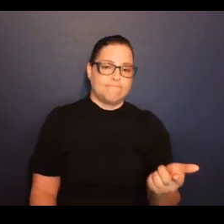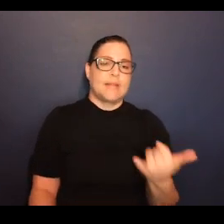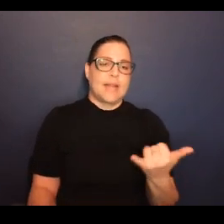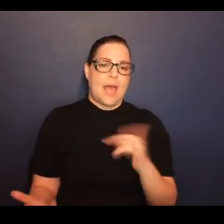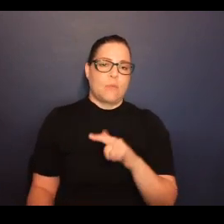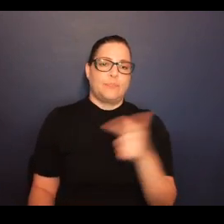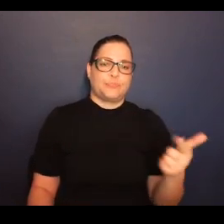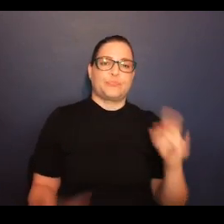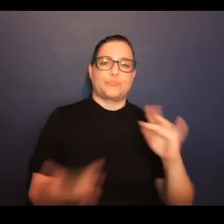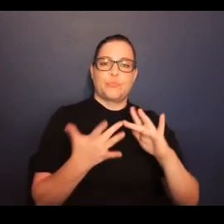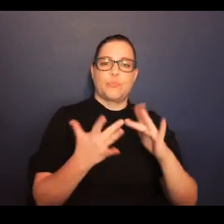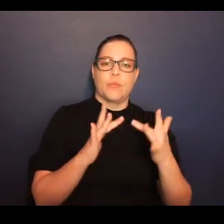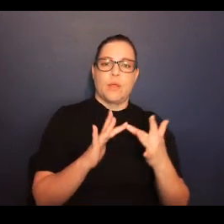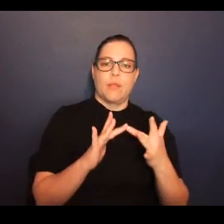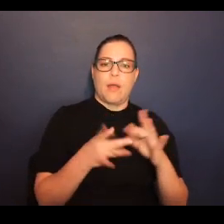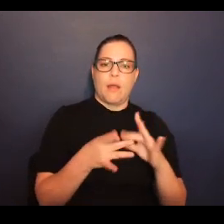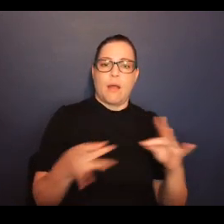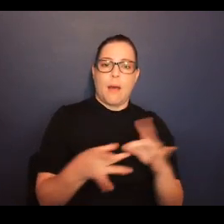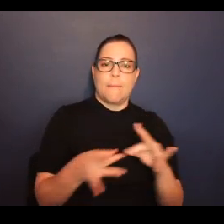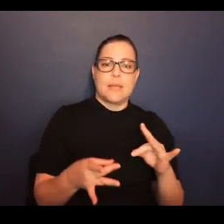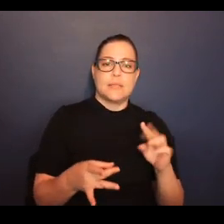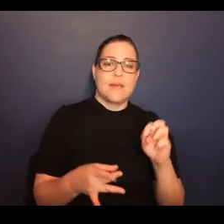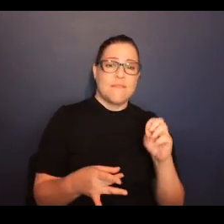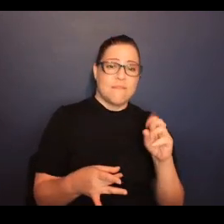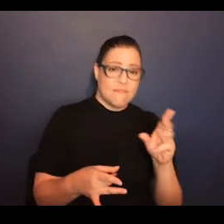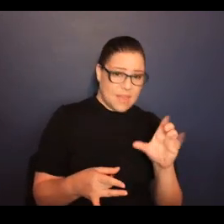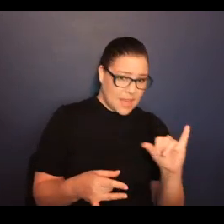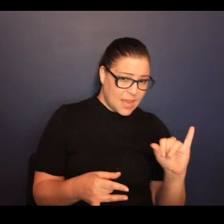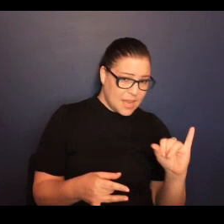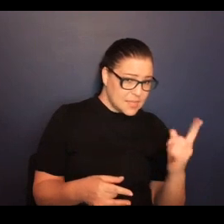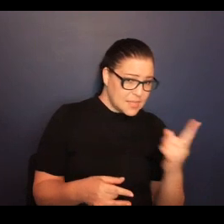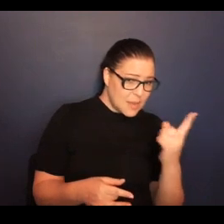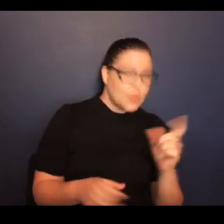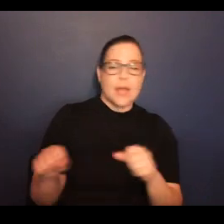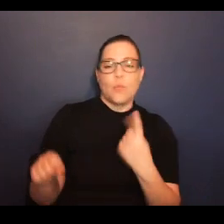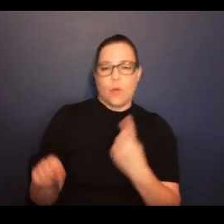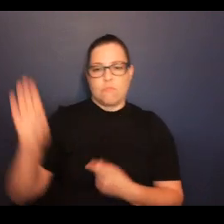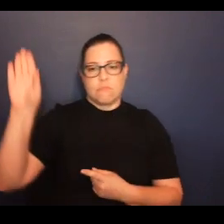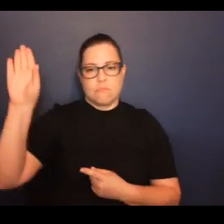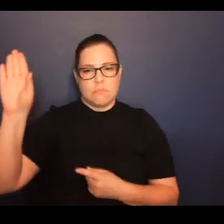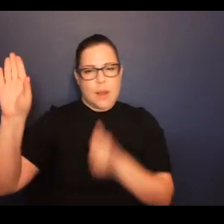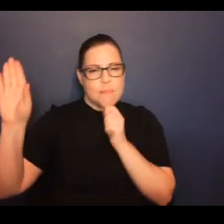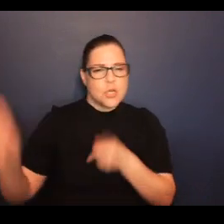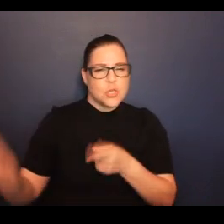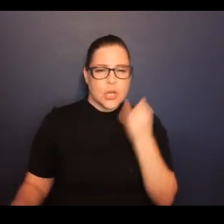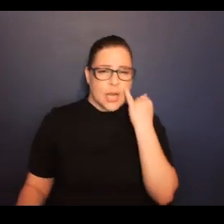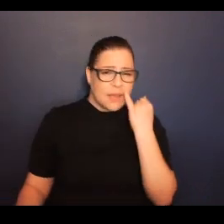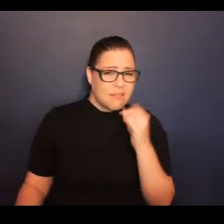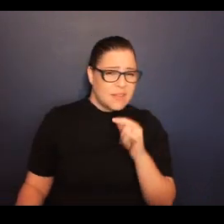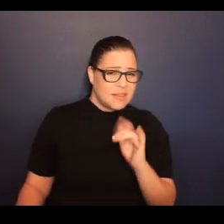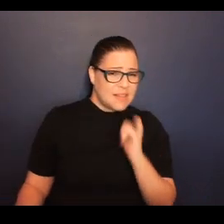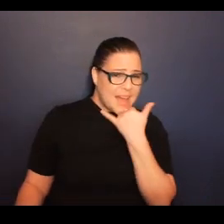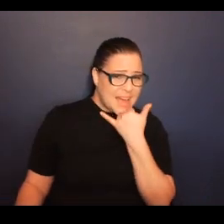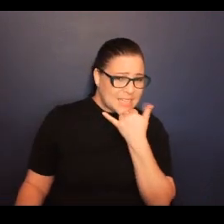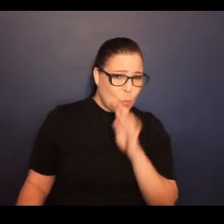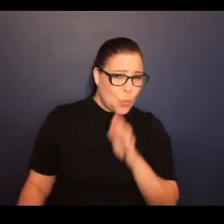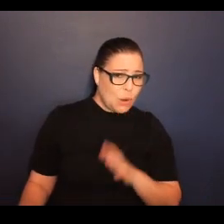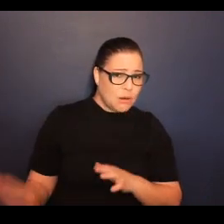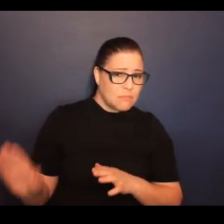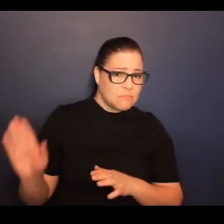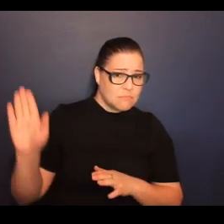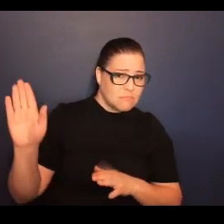comment. Vicky, do we have anybody with their hands raised? There is one person with their hand raised. I'm not sure if they meant to or if it's just a holdover,